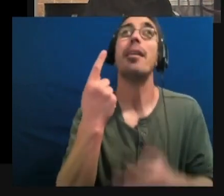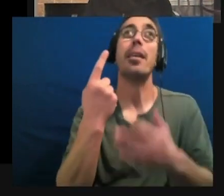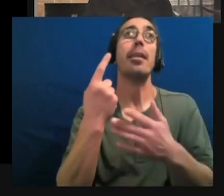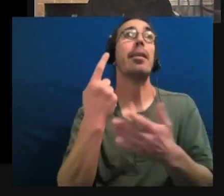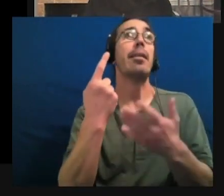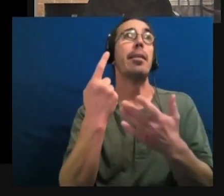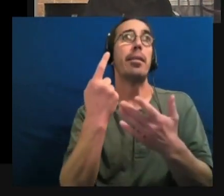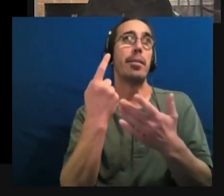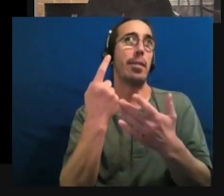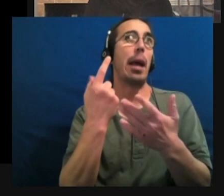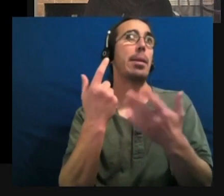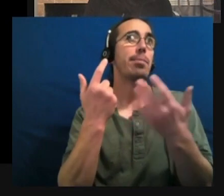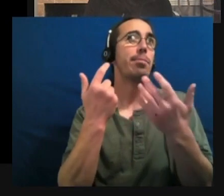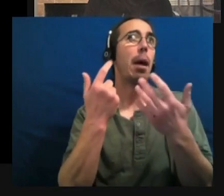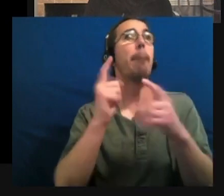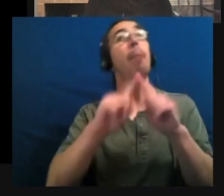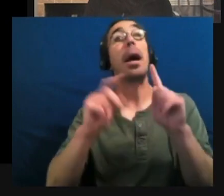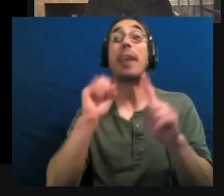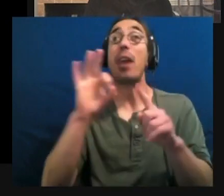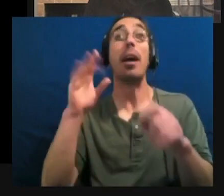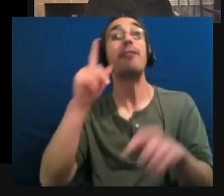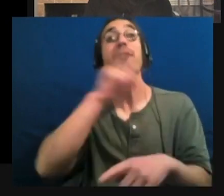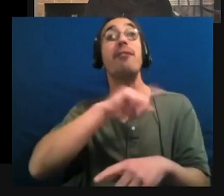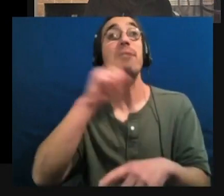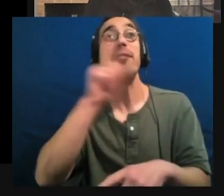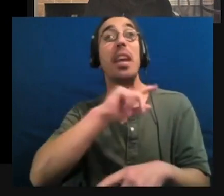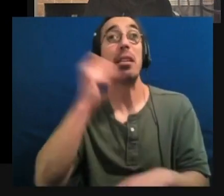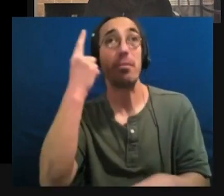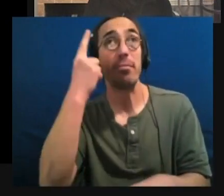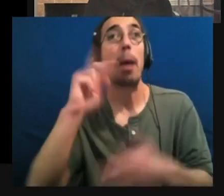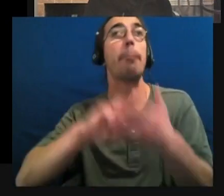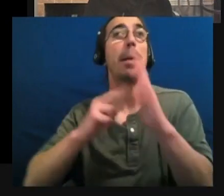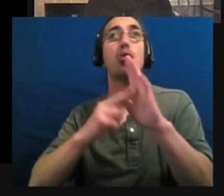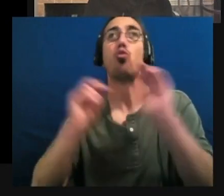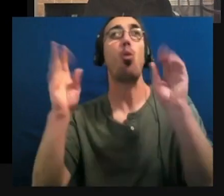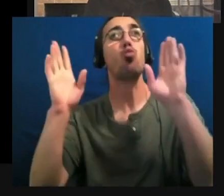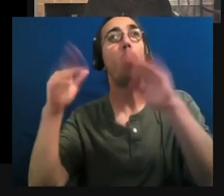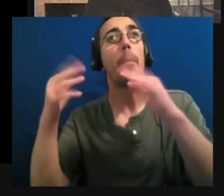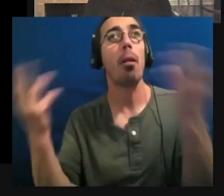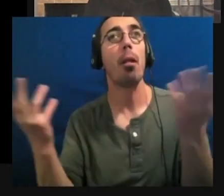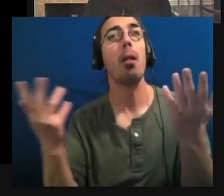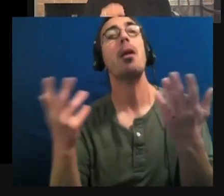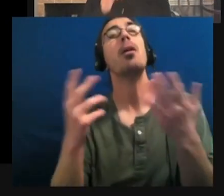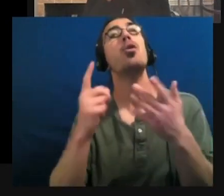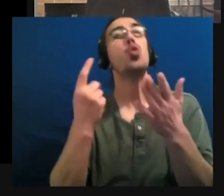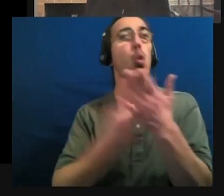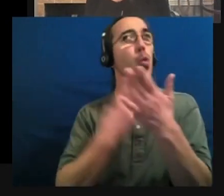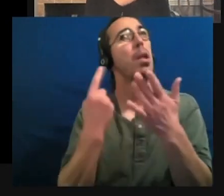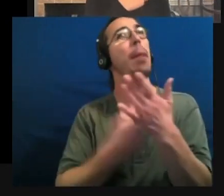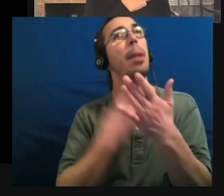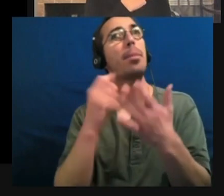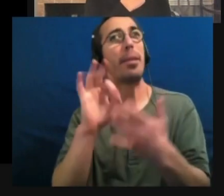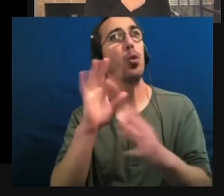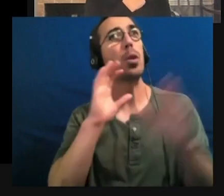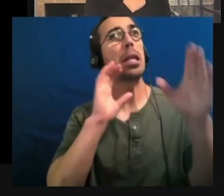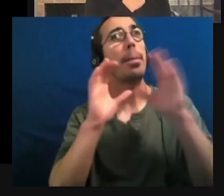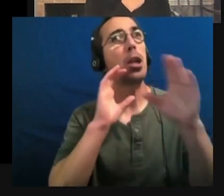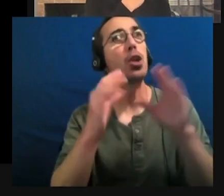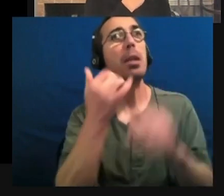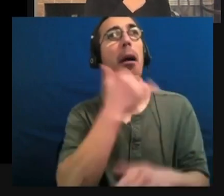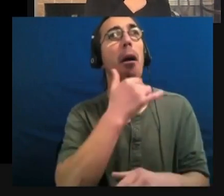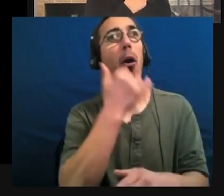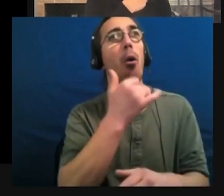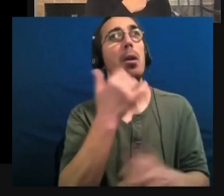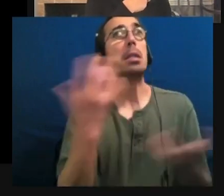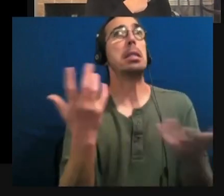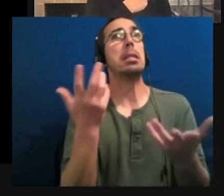fully aware of what I was saying, which is why I use AAC now. It prevents those errors in communication. I had no concept of how